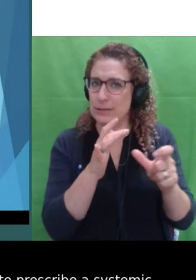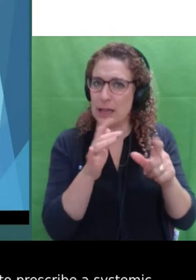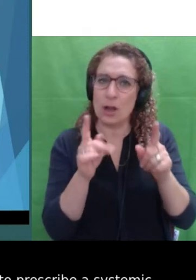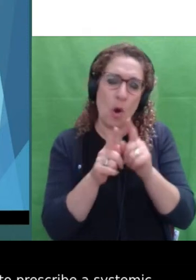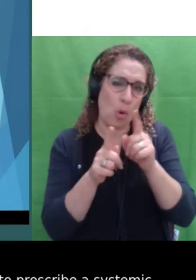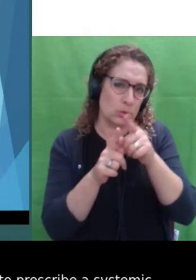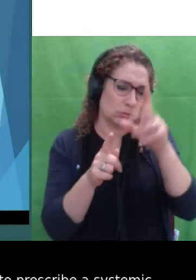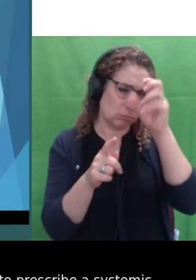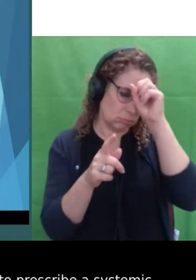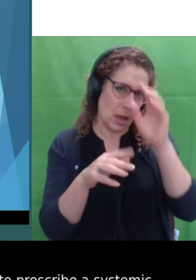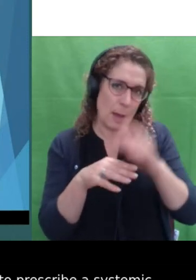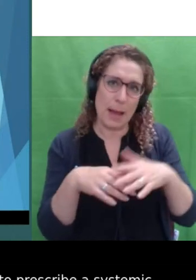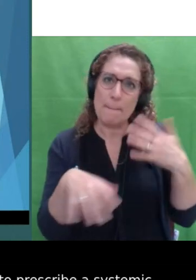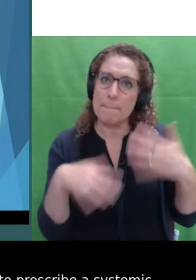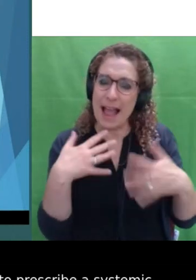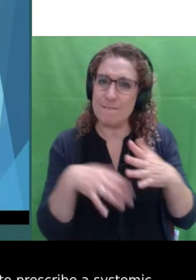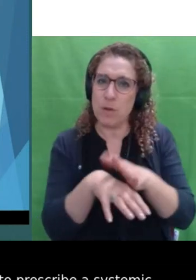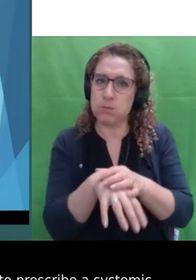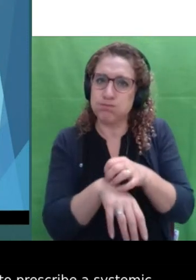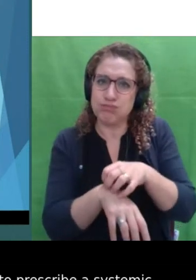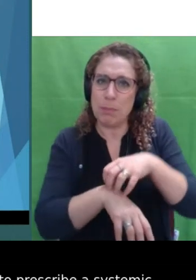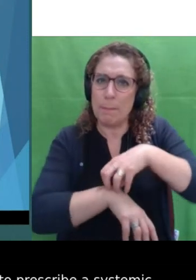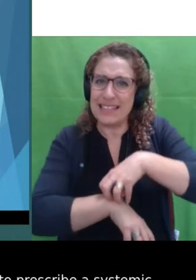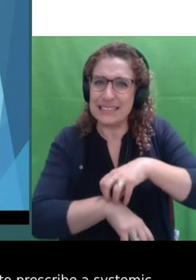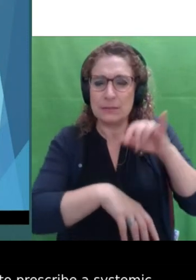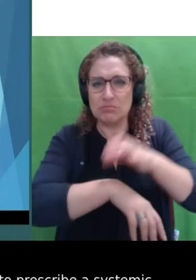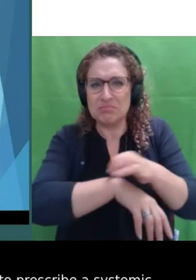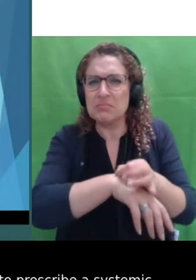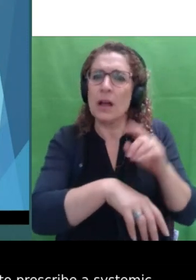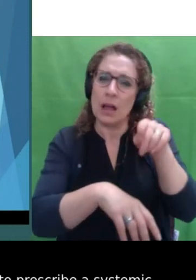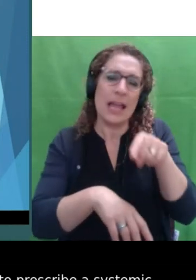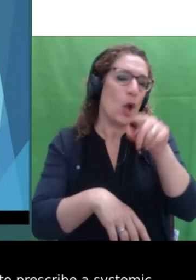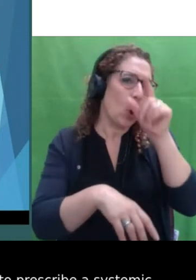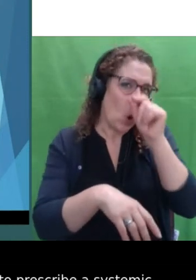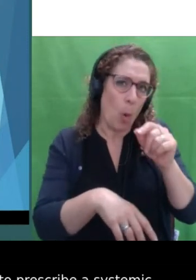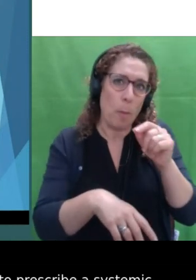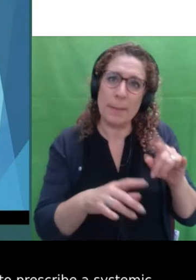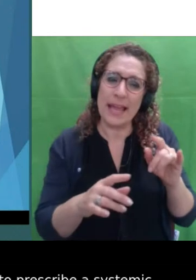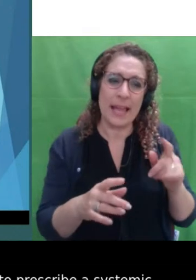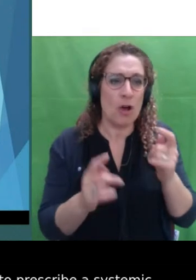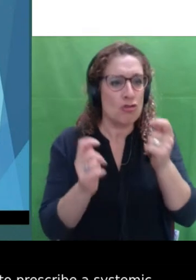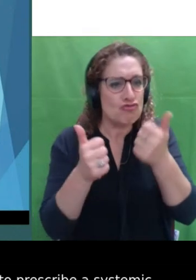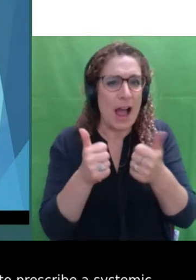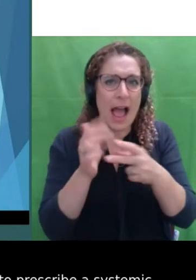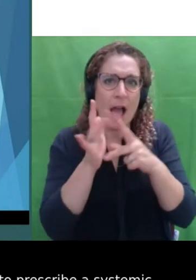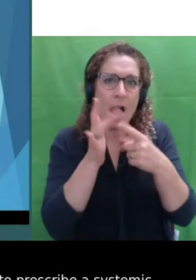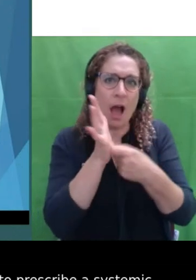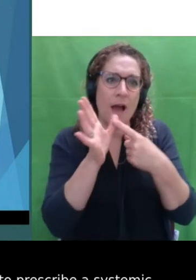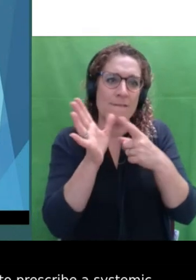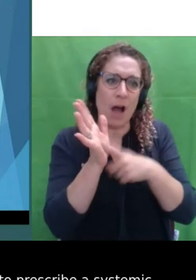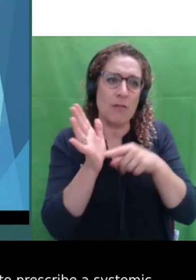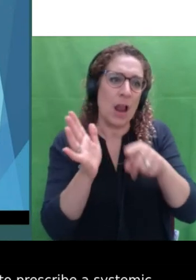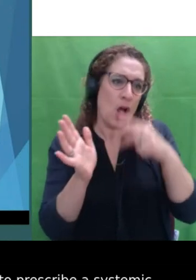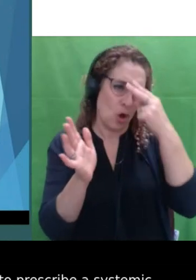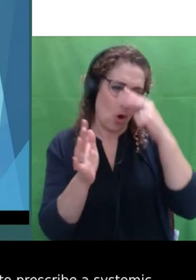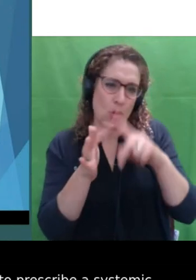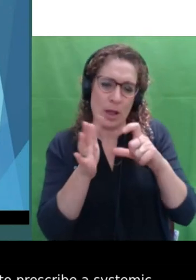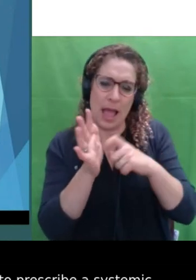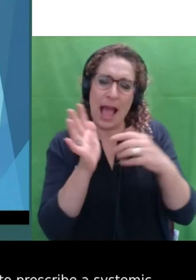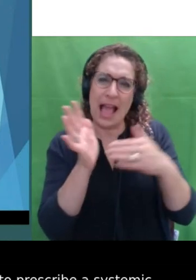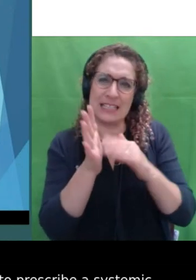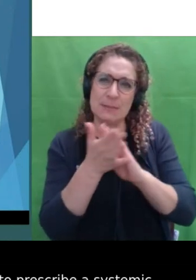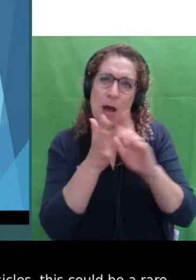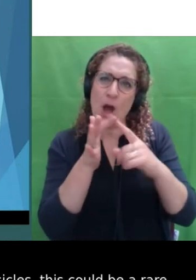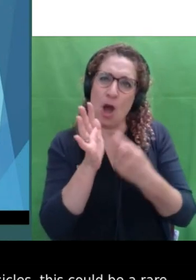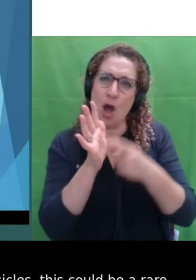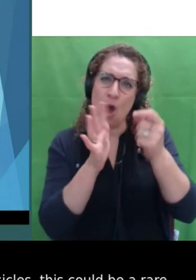blistered skin small vesicles this could be a rare viral infection called eczema hepatic and which comes from the